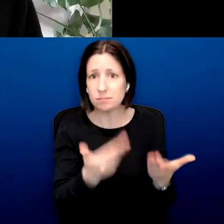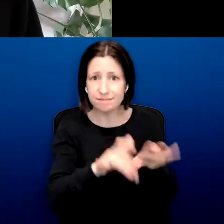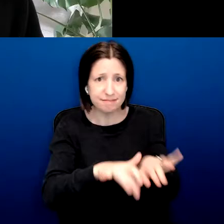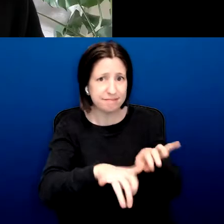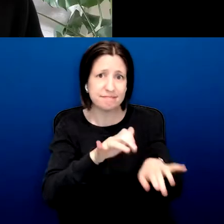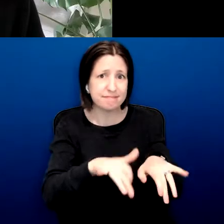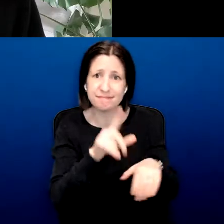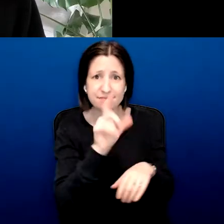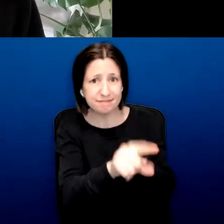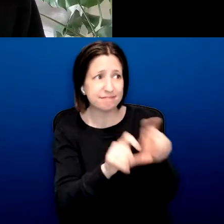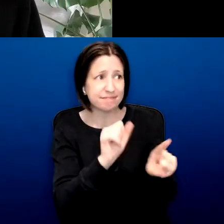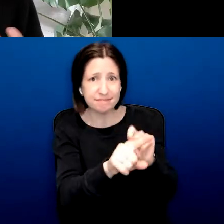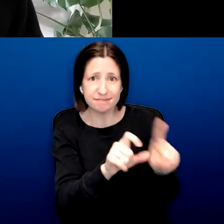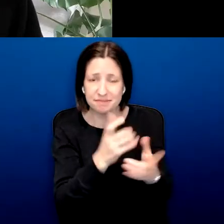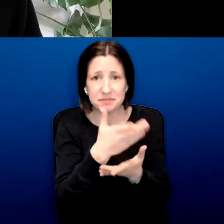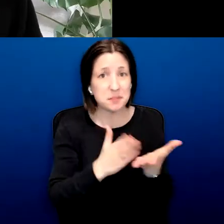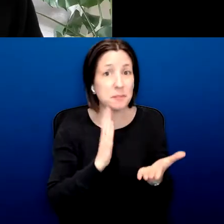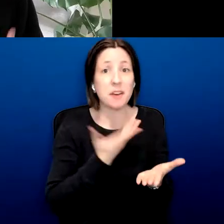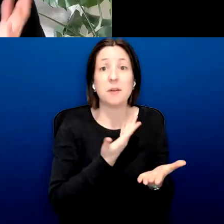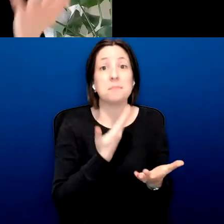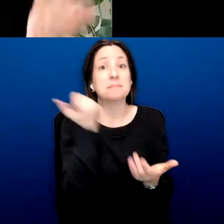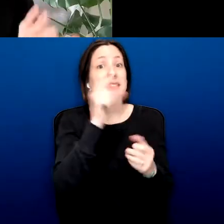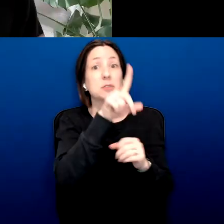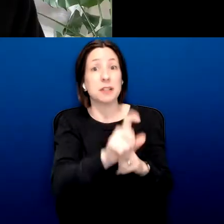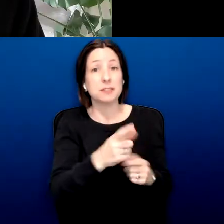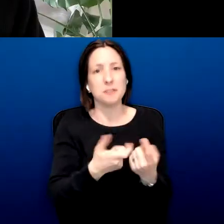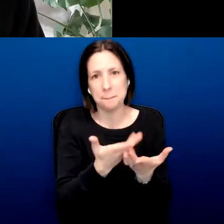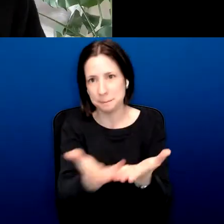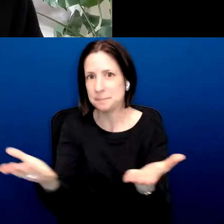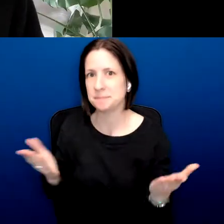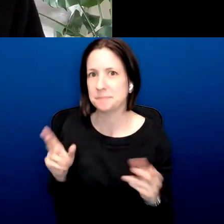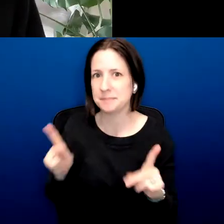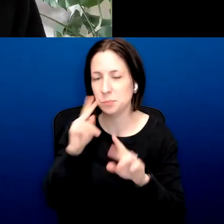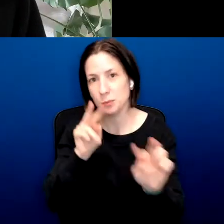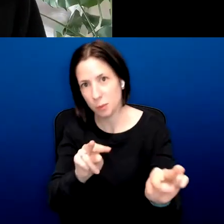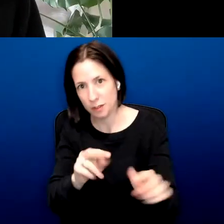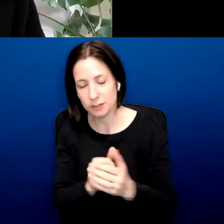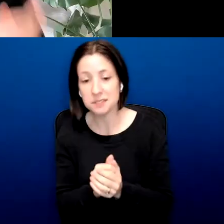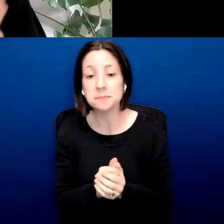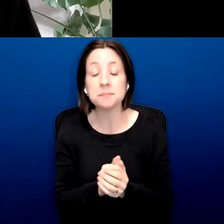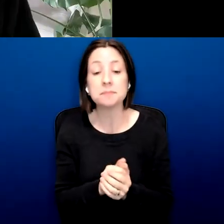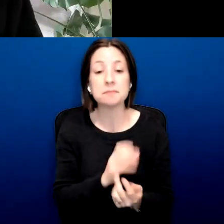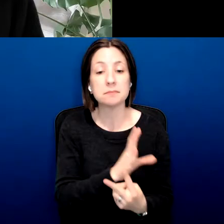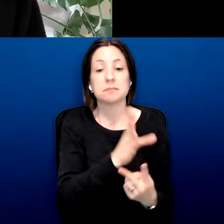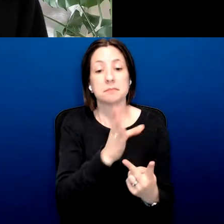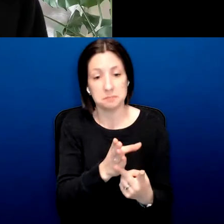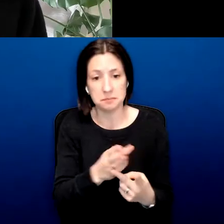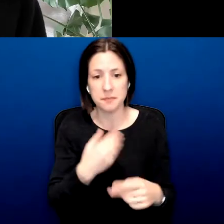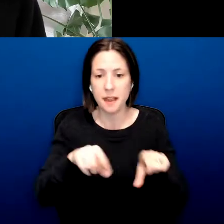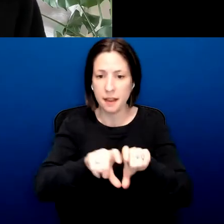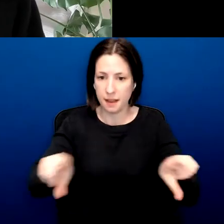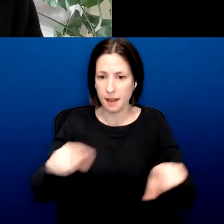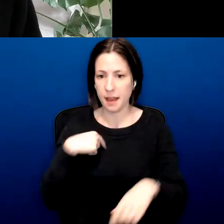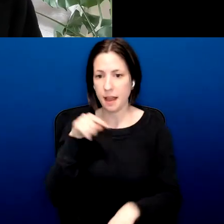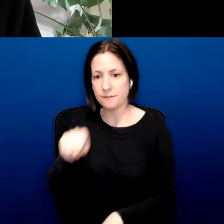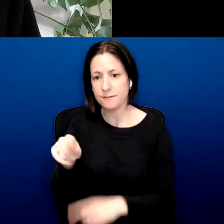Some of the best questions that we'll actually ask today will come from folks in the audience. Second, we've got that closed captioning